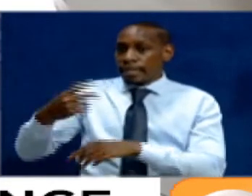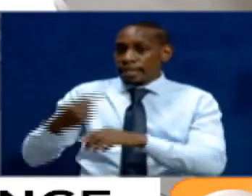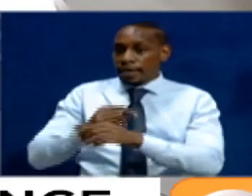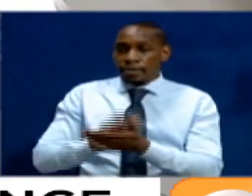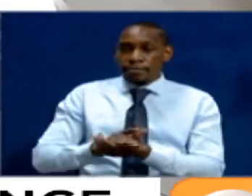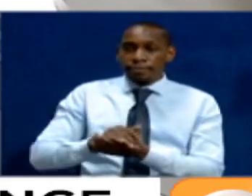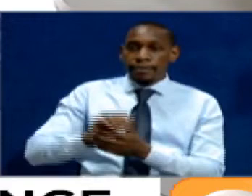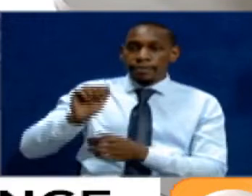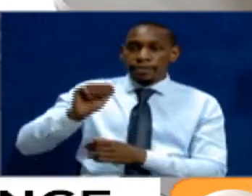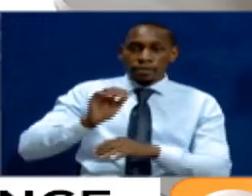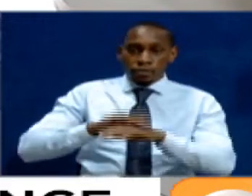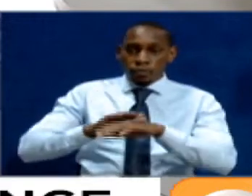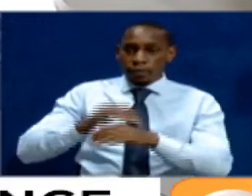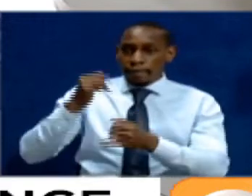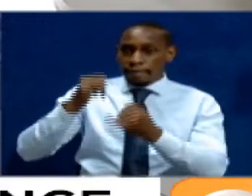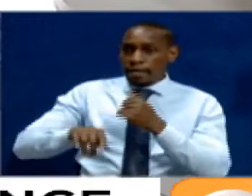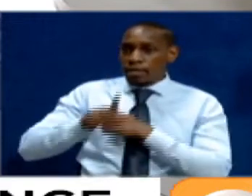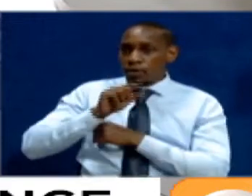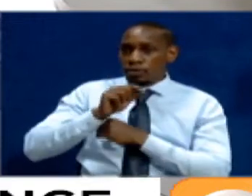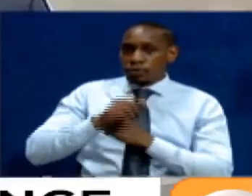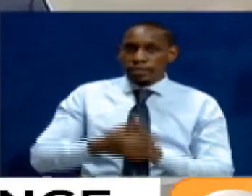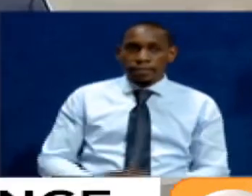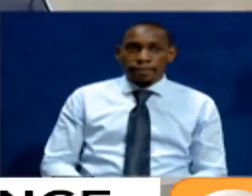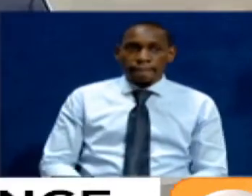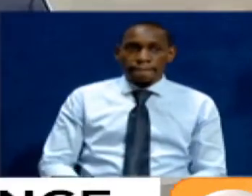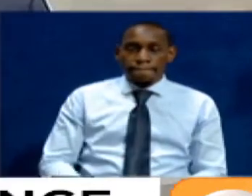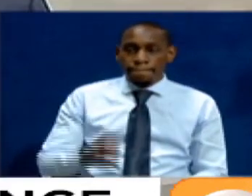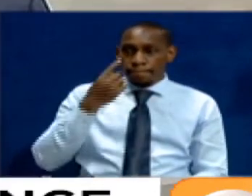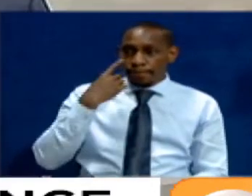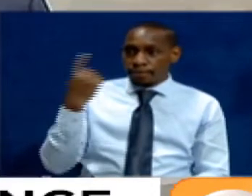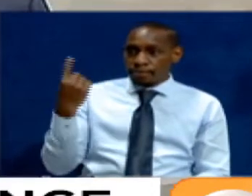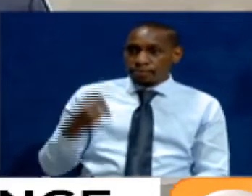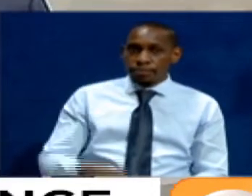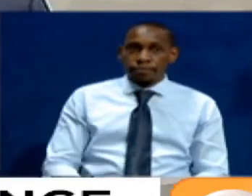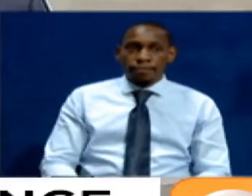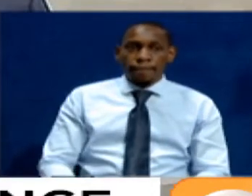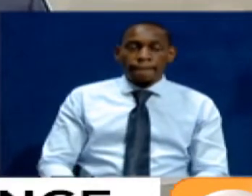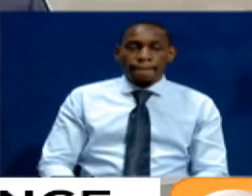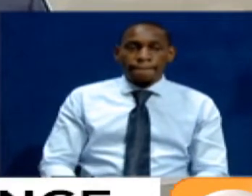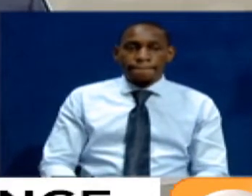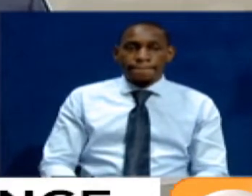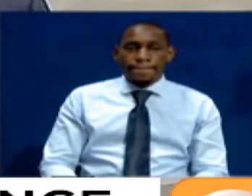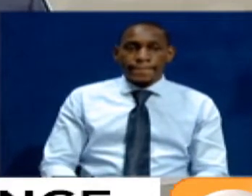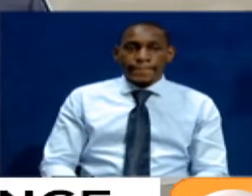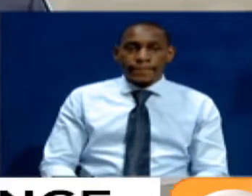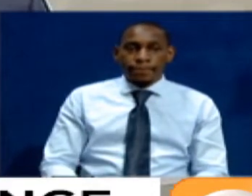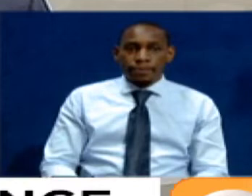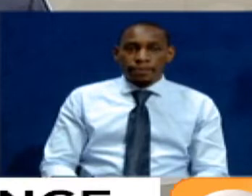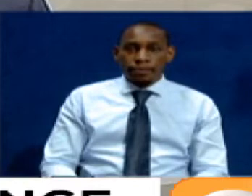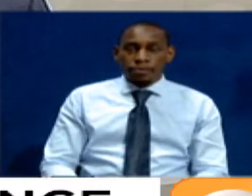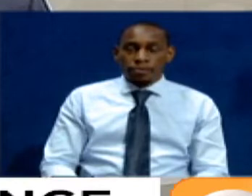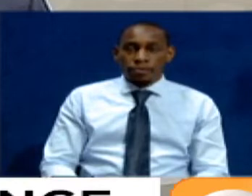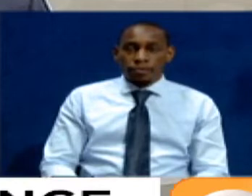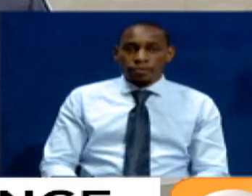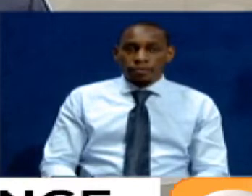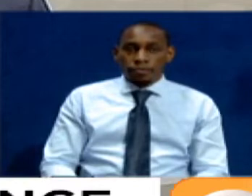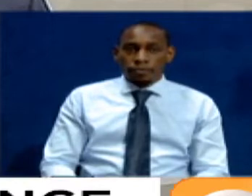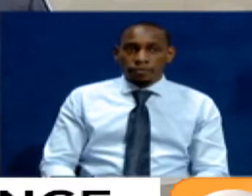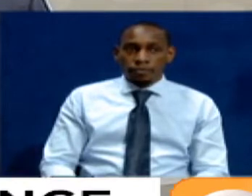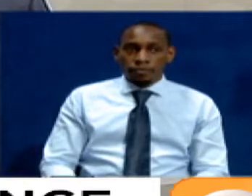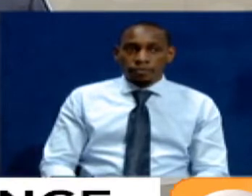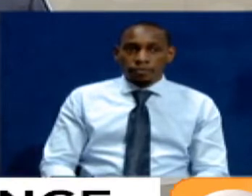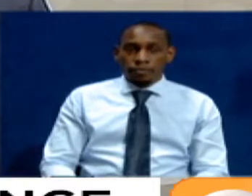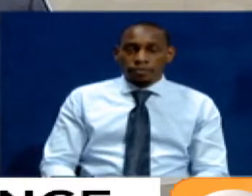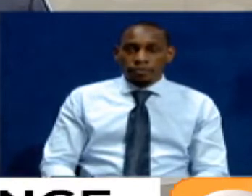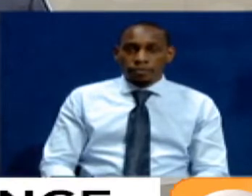as well. Very good. One last tweet, I think Nyangano says, Dr. Kwale, the vaccines are being dispatched to counties. These vaccines